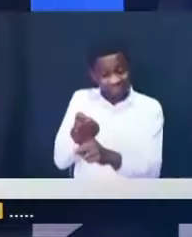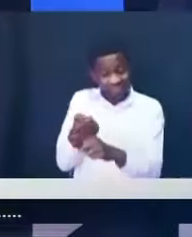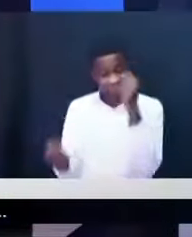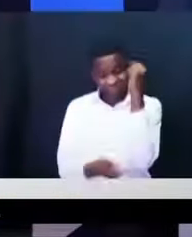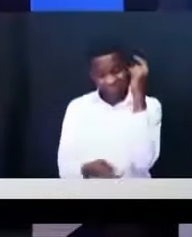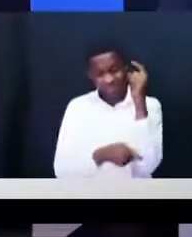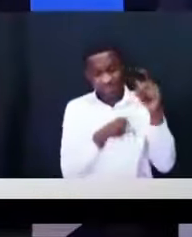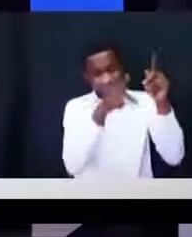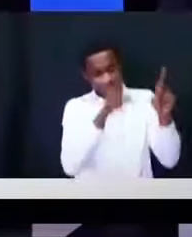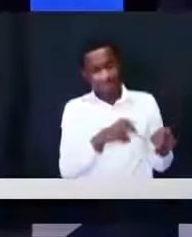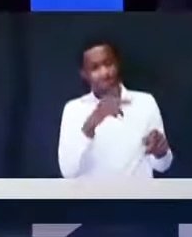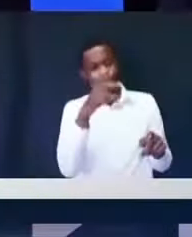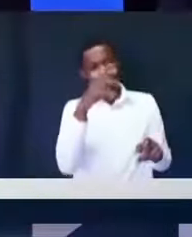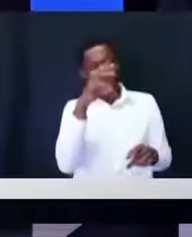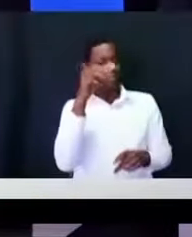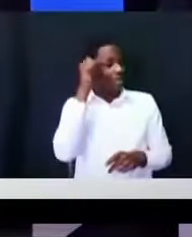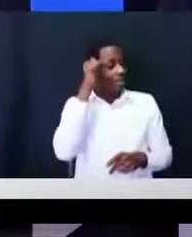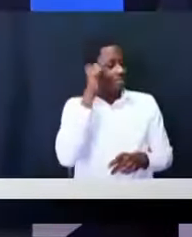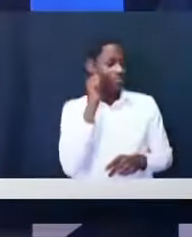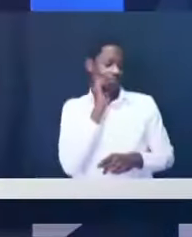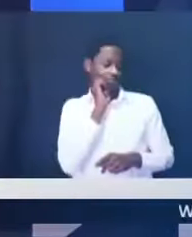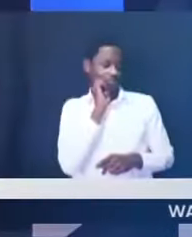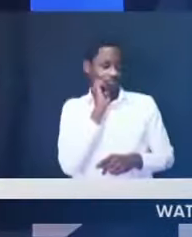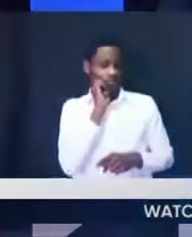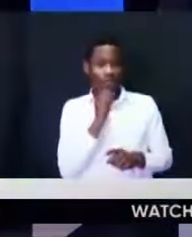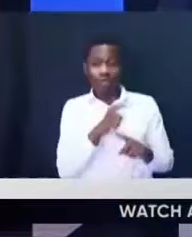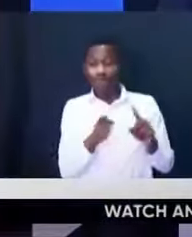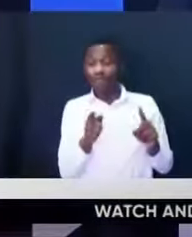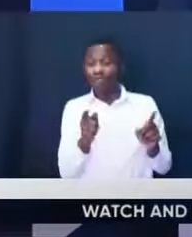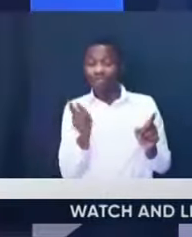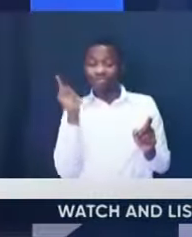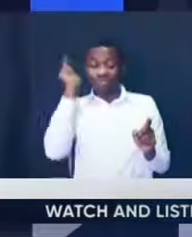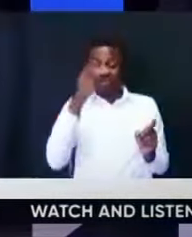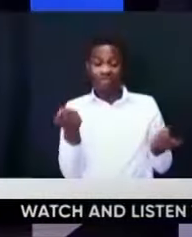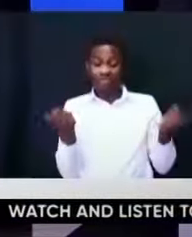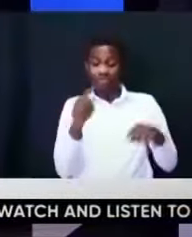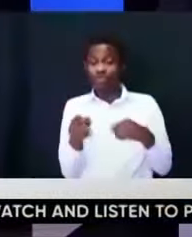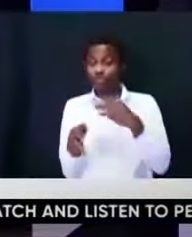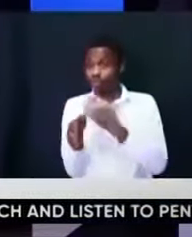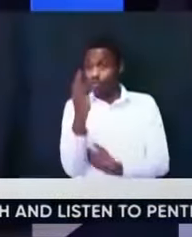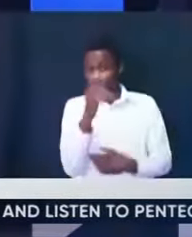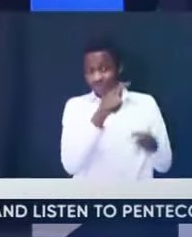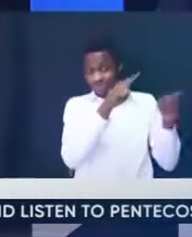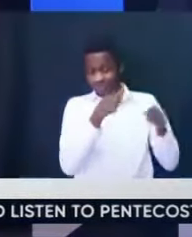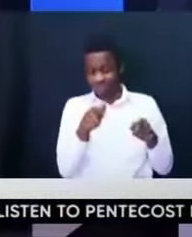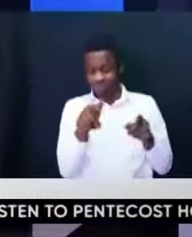you but you see later when God came let's listen to the